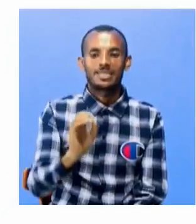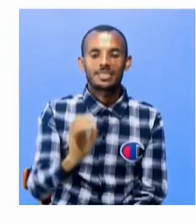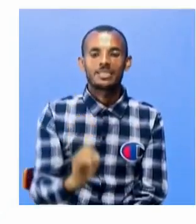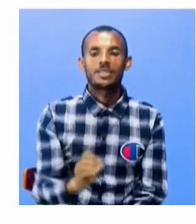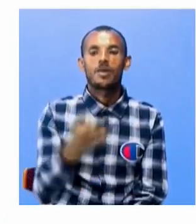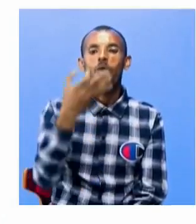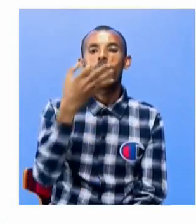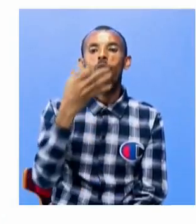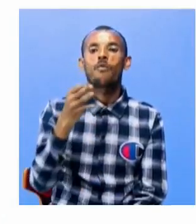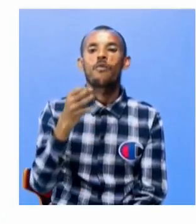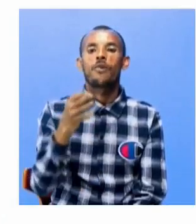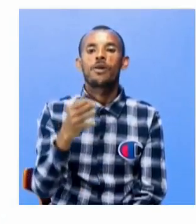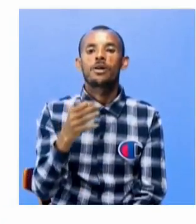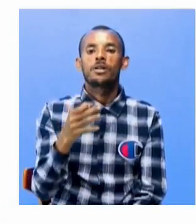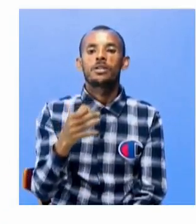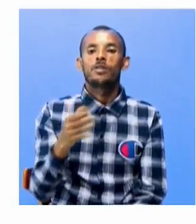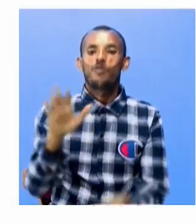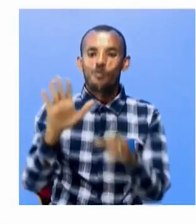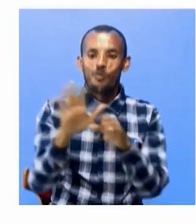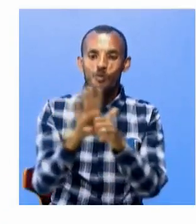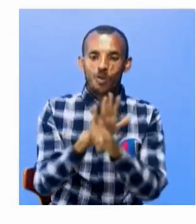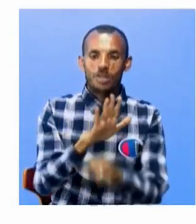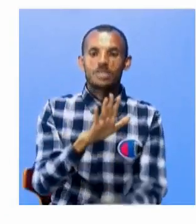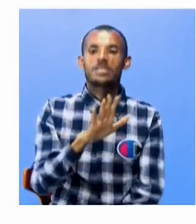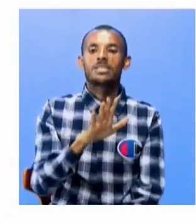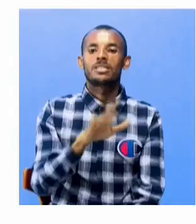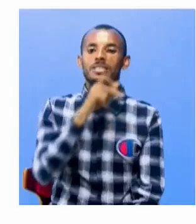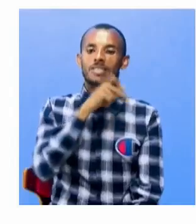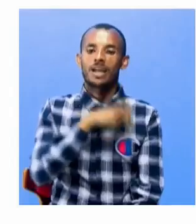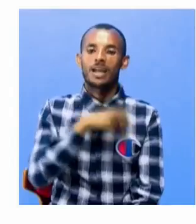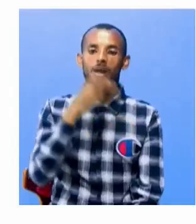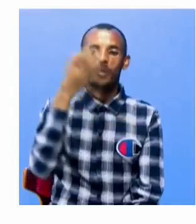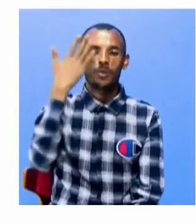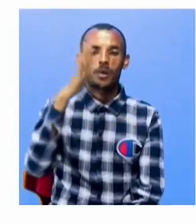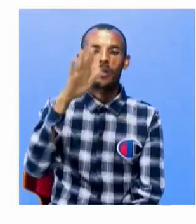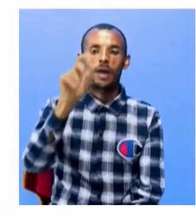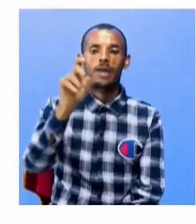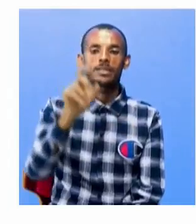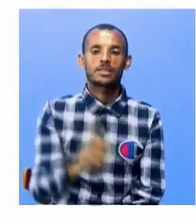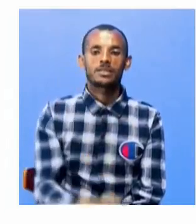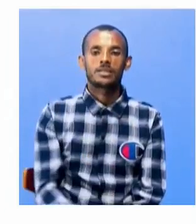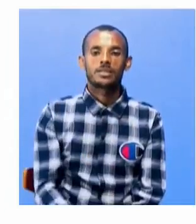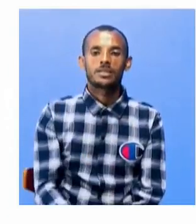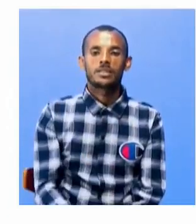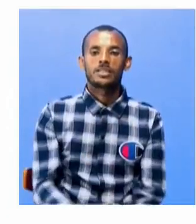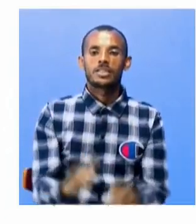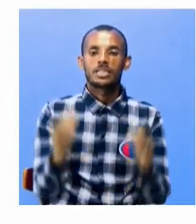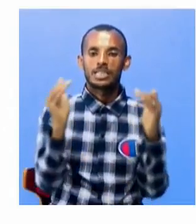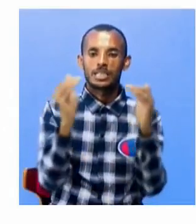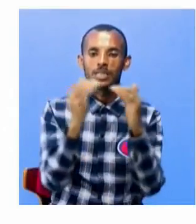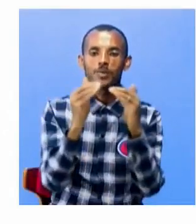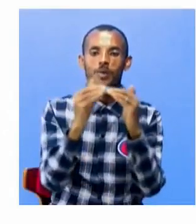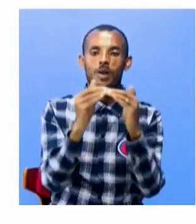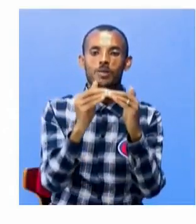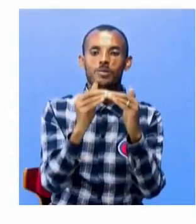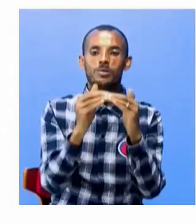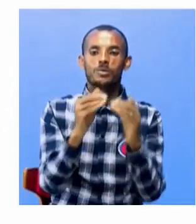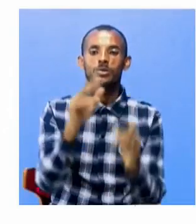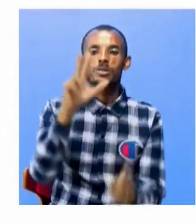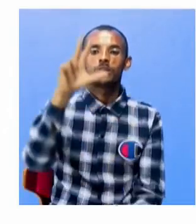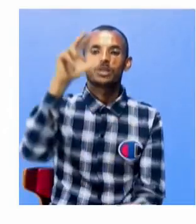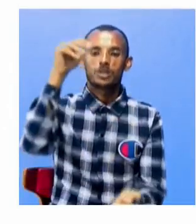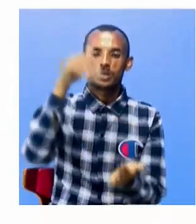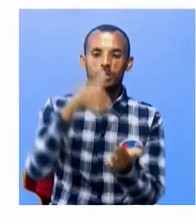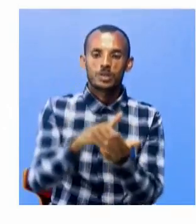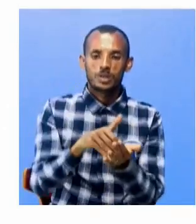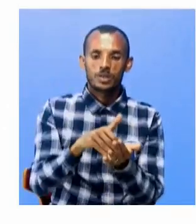of her full salary, we don't know that, we assume to be x, is how much? Is it